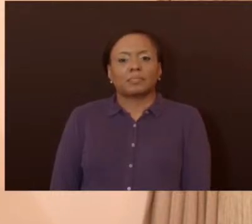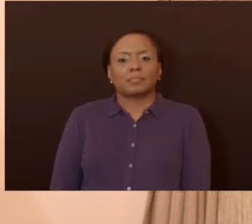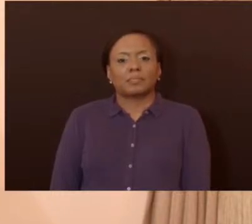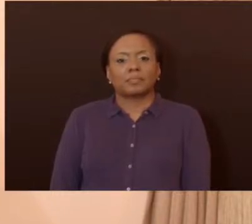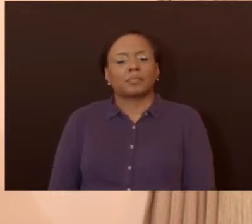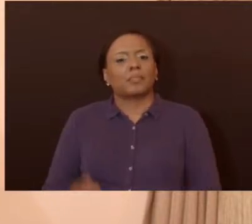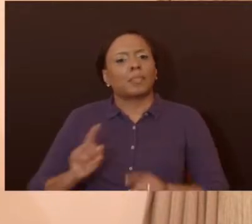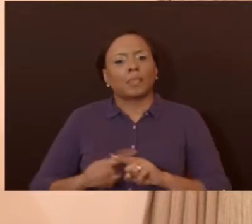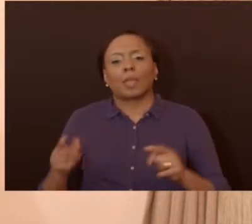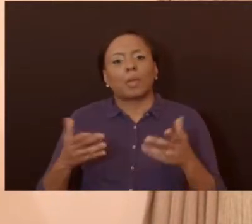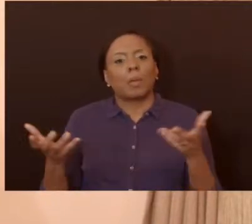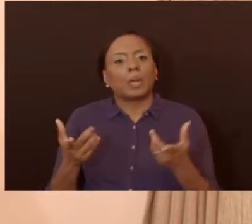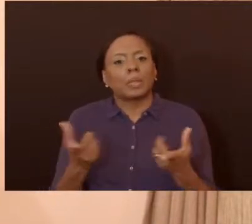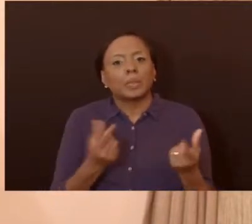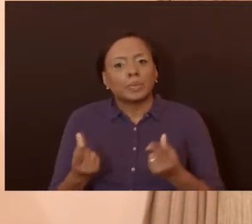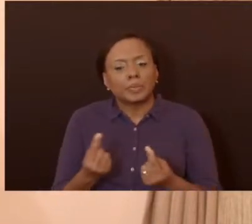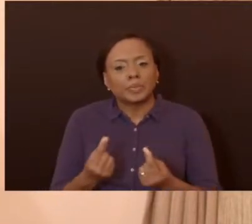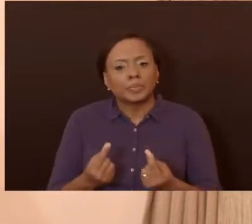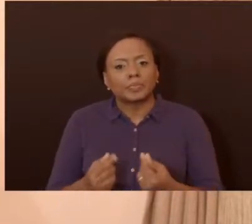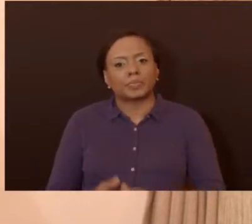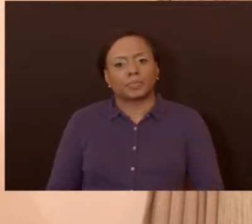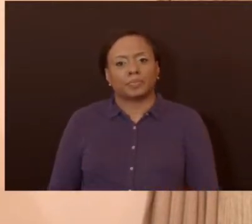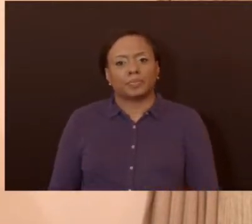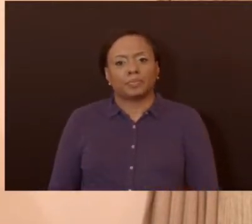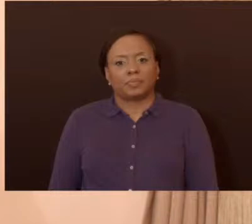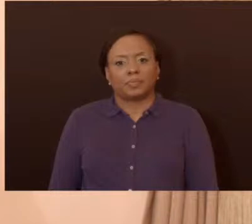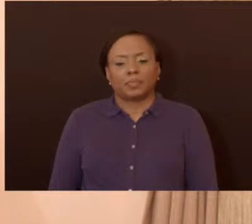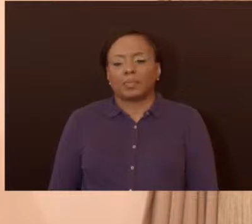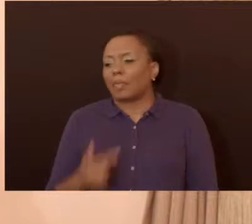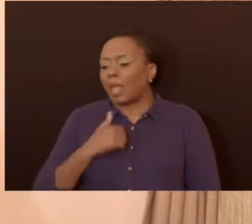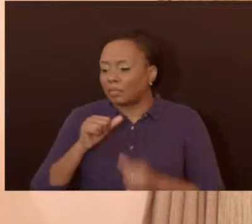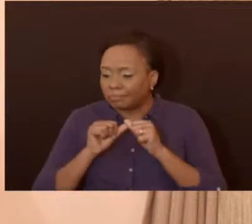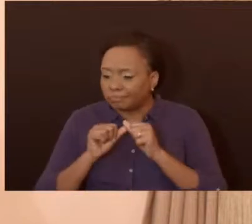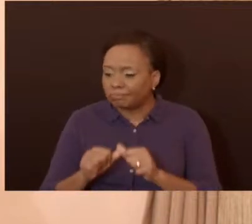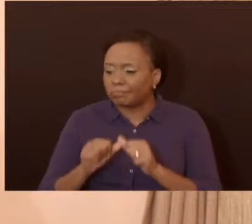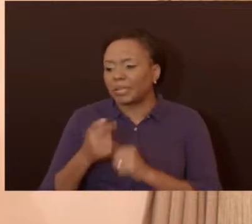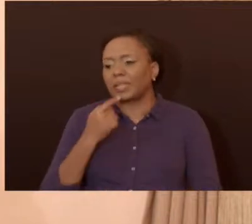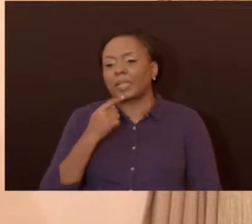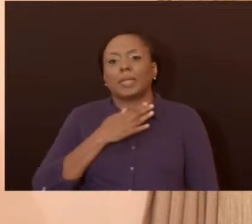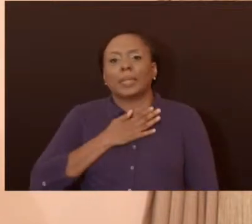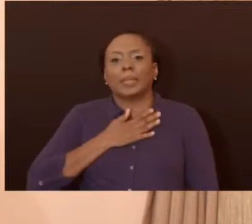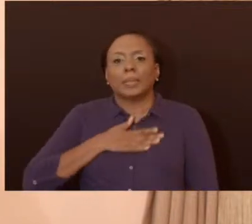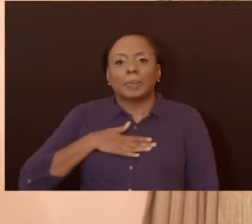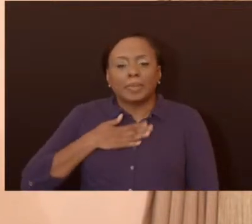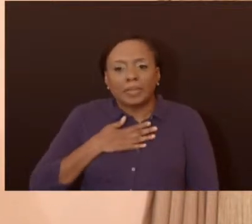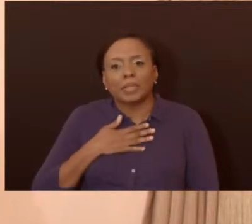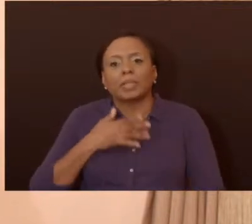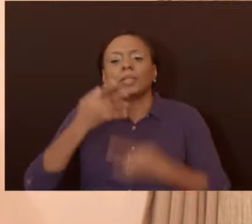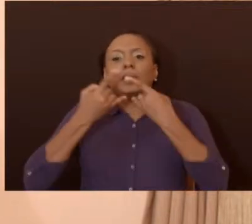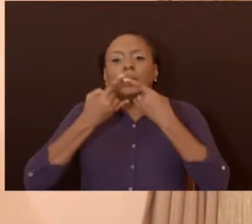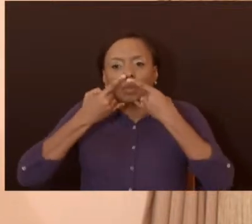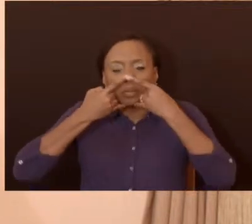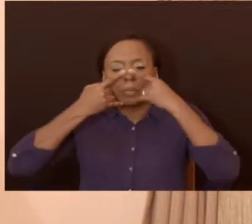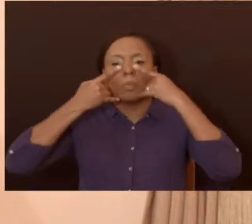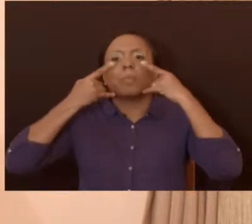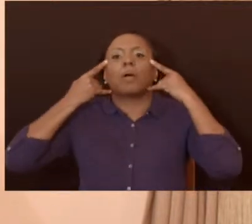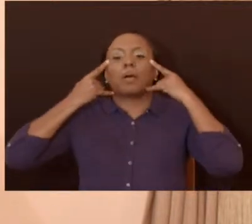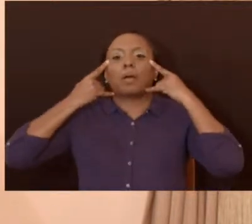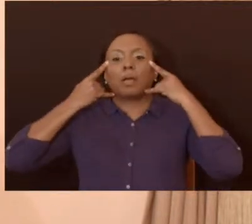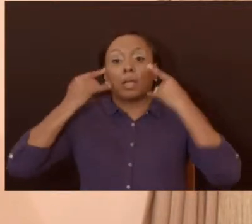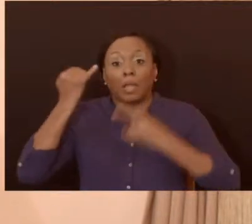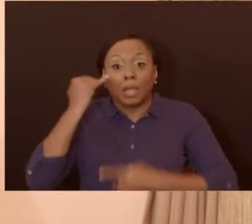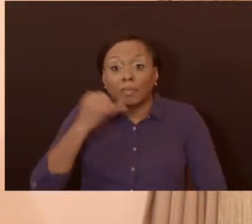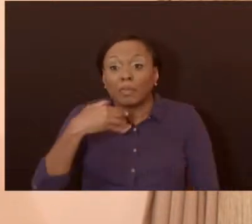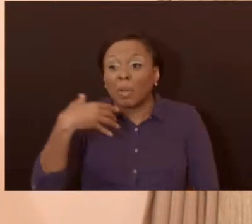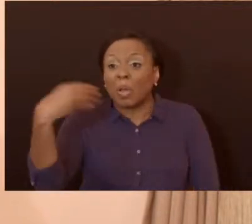address these issues? The first thing, as we said, and we keep on saying, wear a mask. If you're going